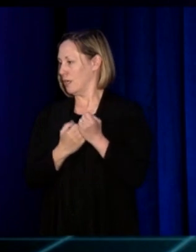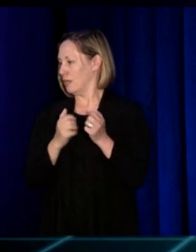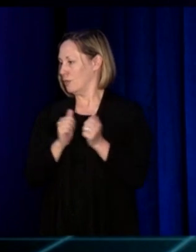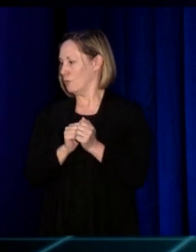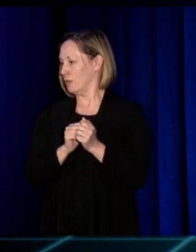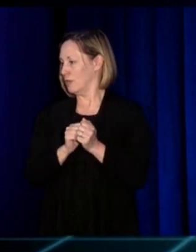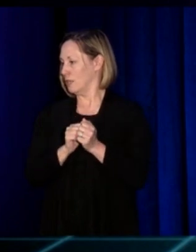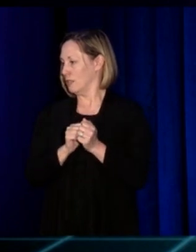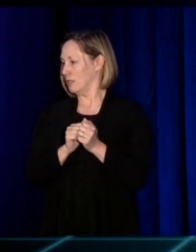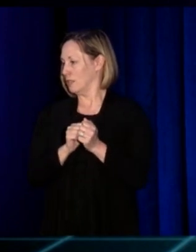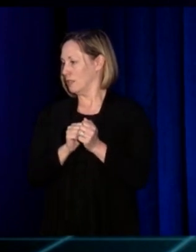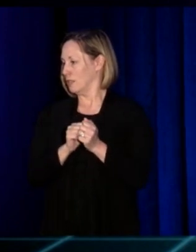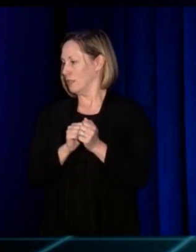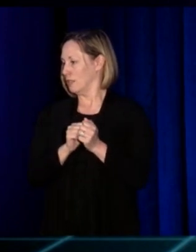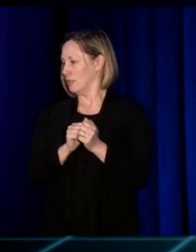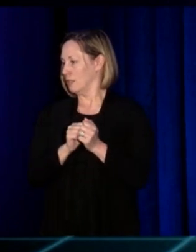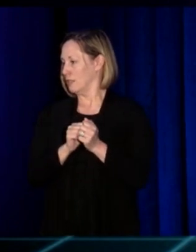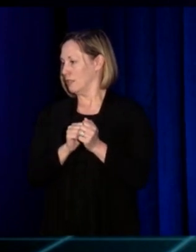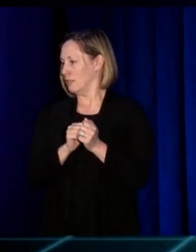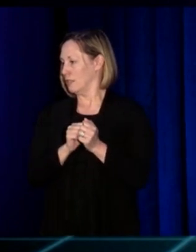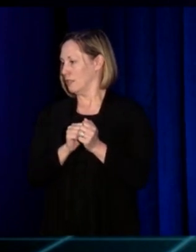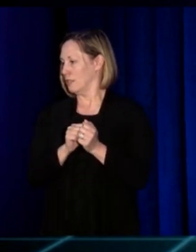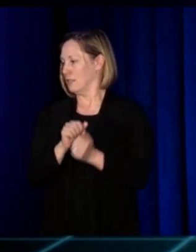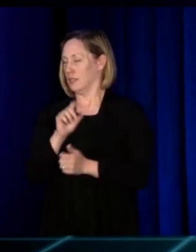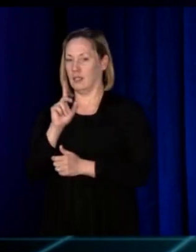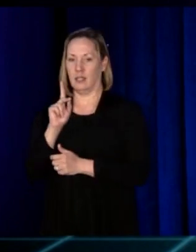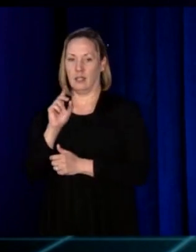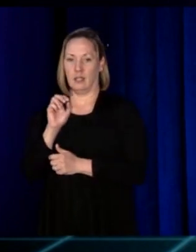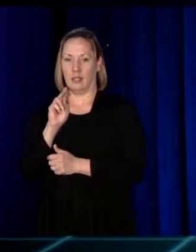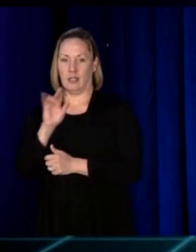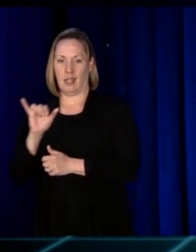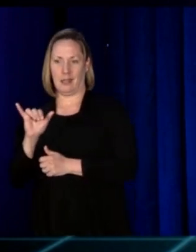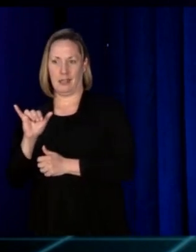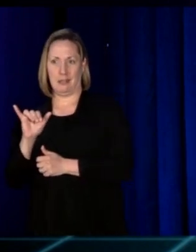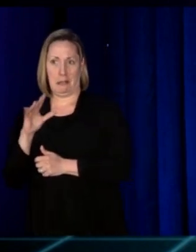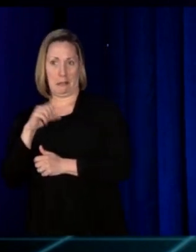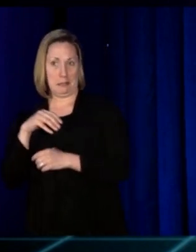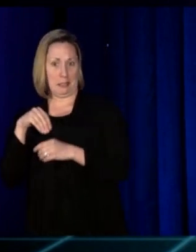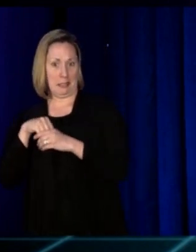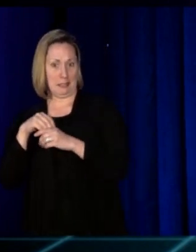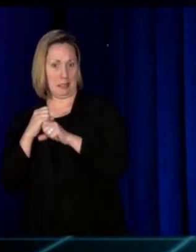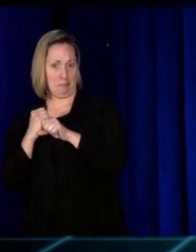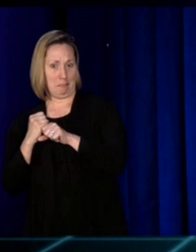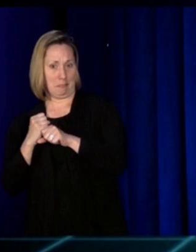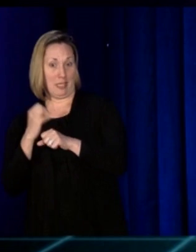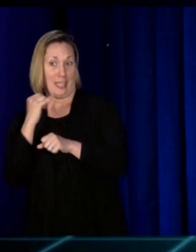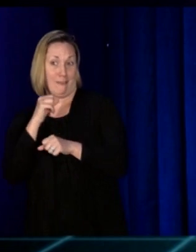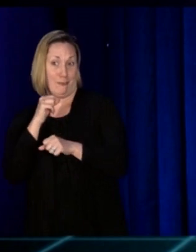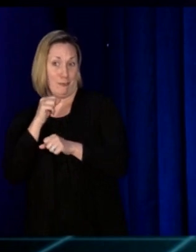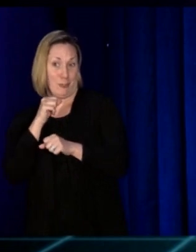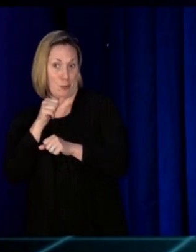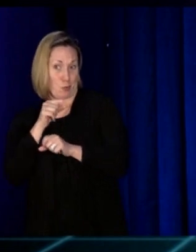Why are the Dobermans choosing to side with Kenny? This is, I guess, a little inside baseball if you weren't at Dax's party.